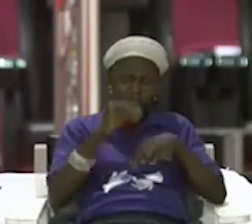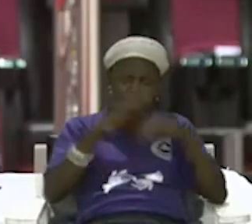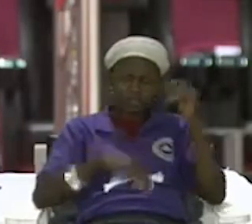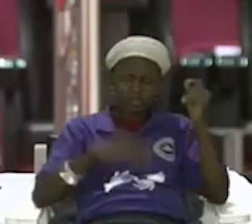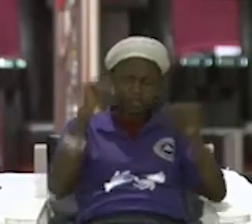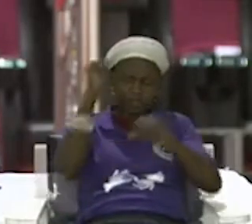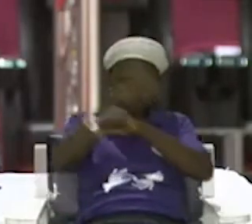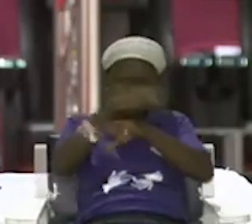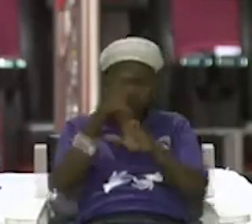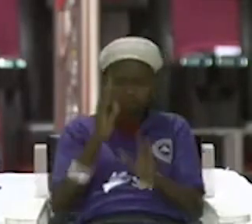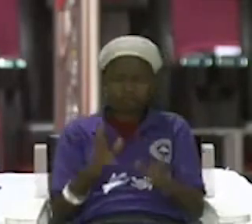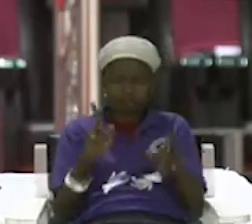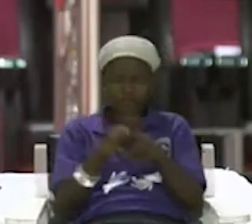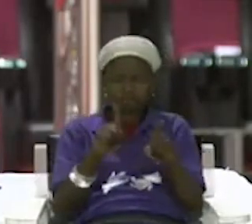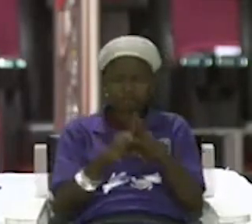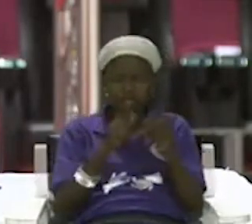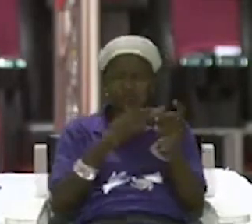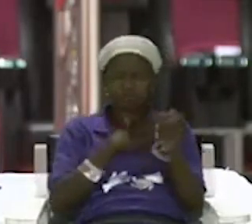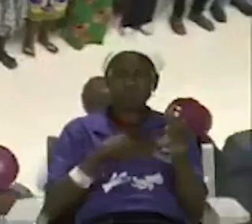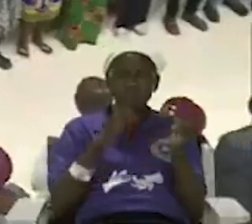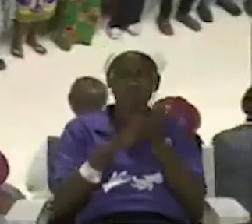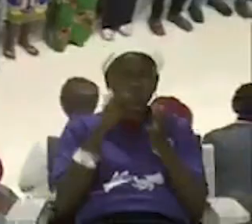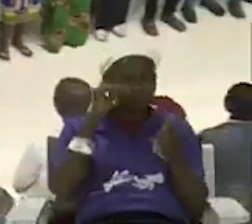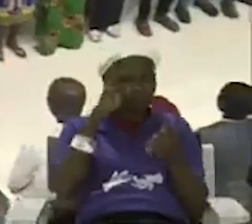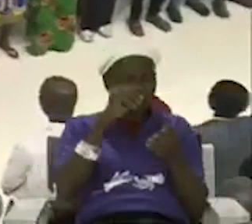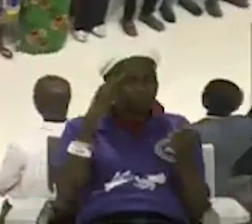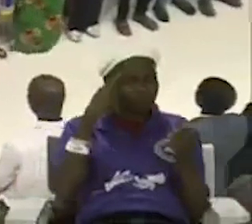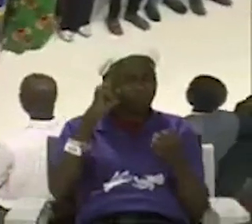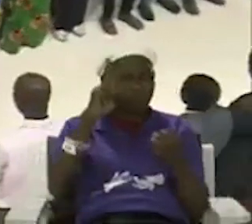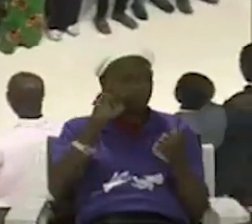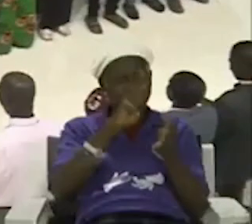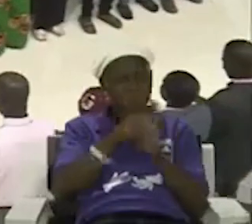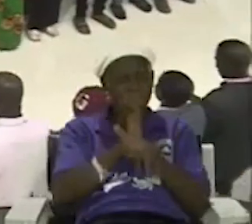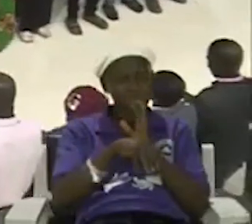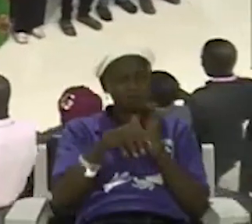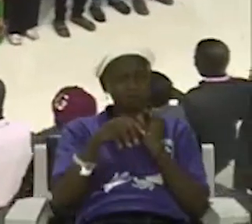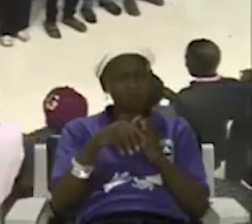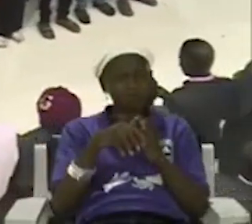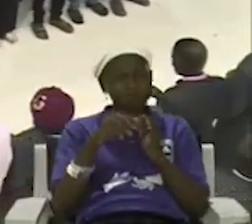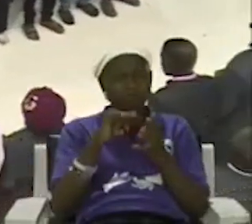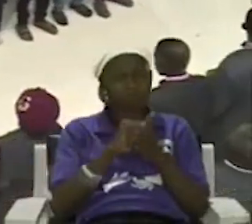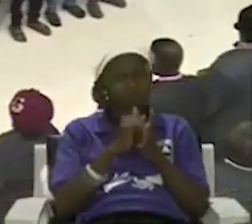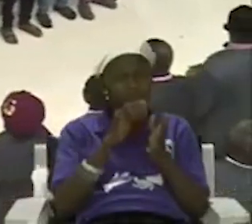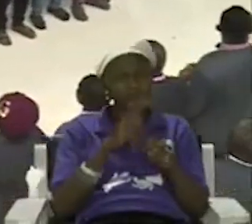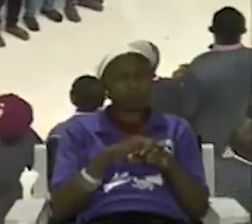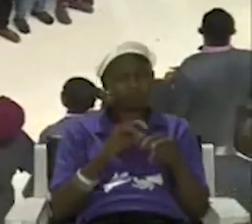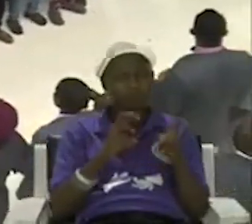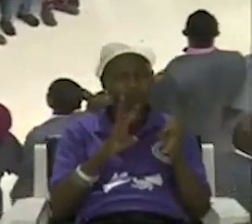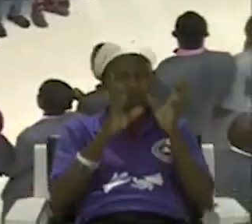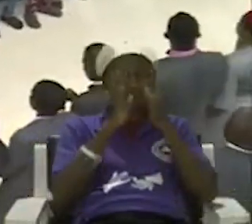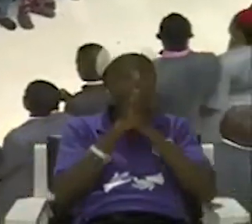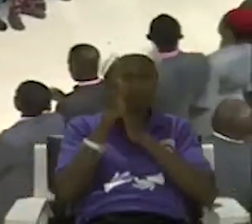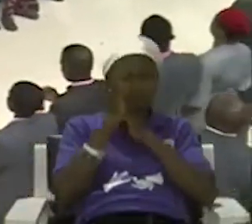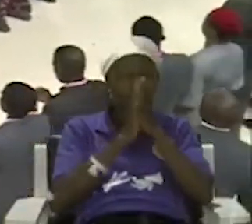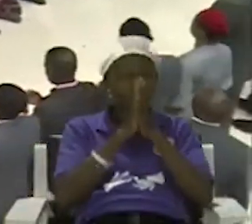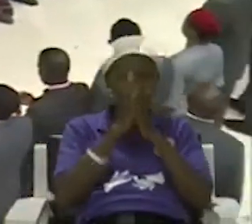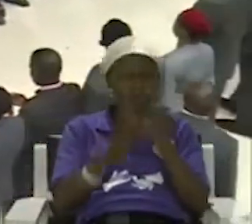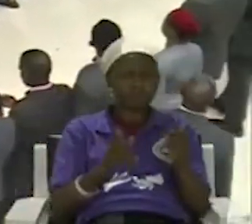also. Please pray for them for 2 minutes. And those of you on the way, hurry up so